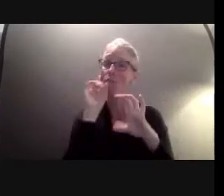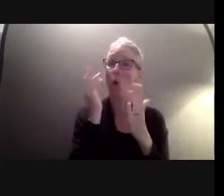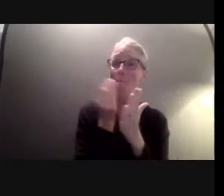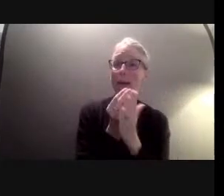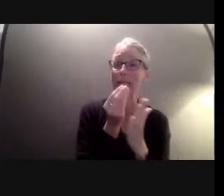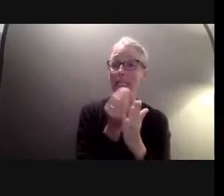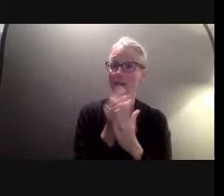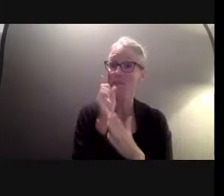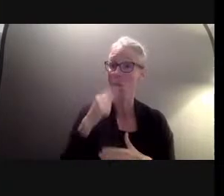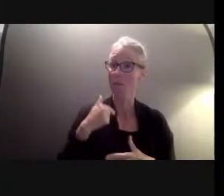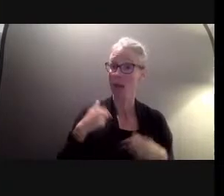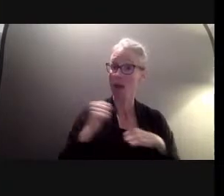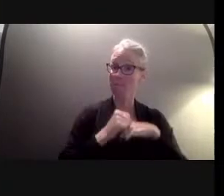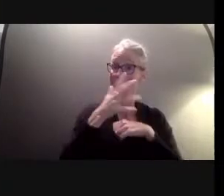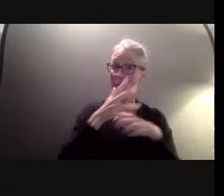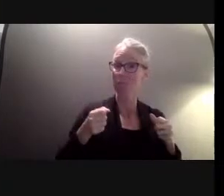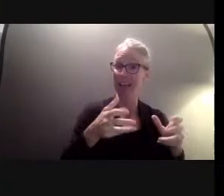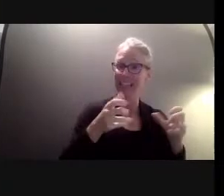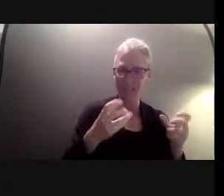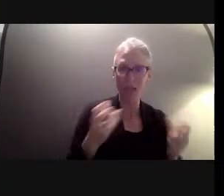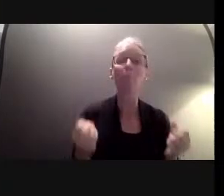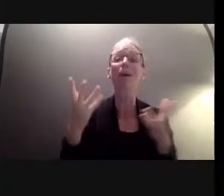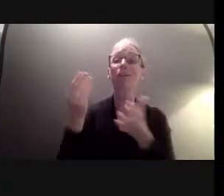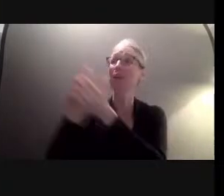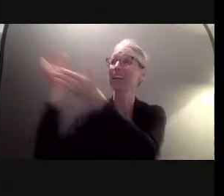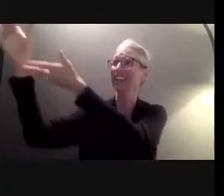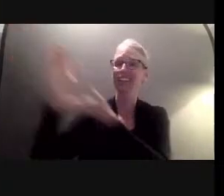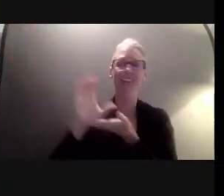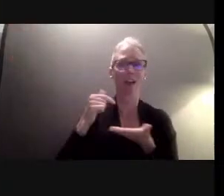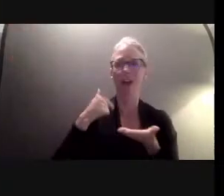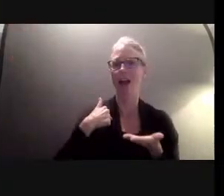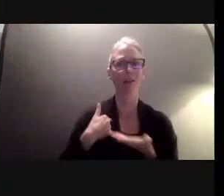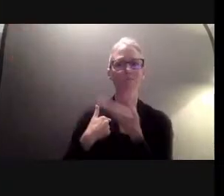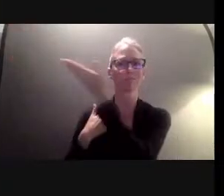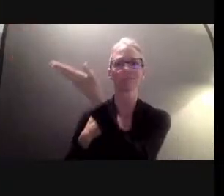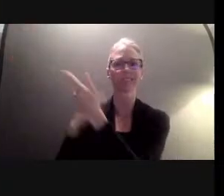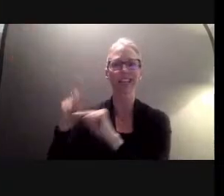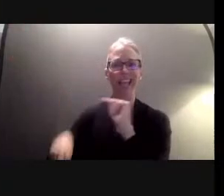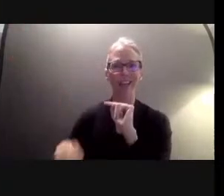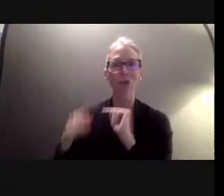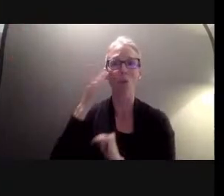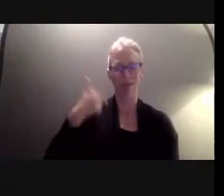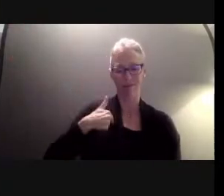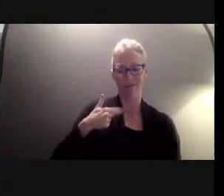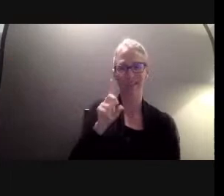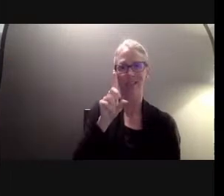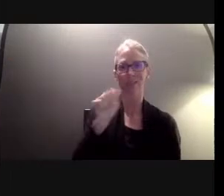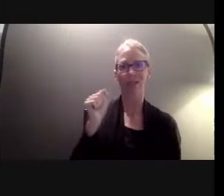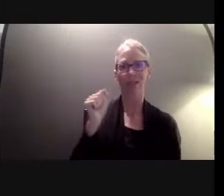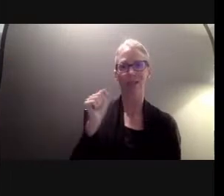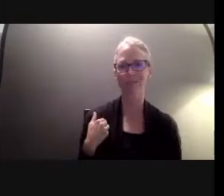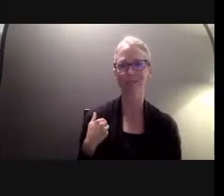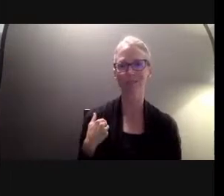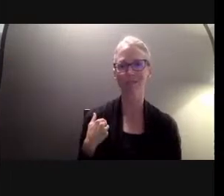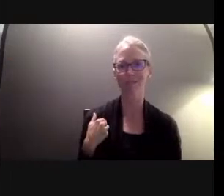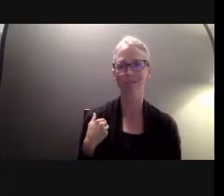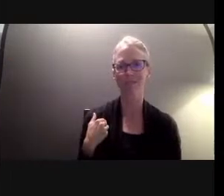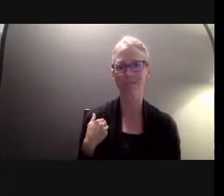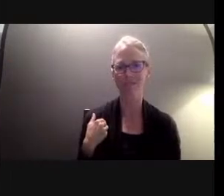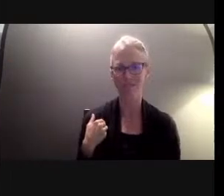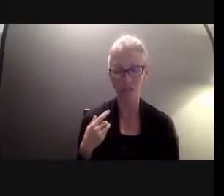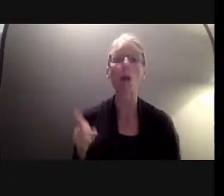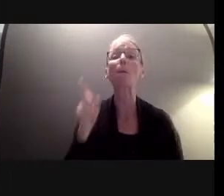specific disability. Those organizations are wonderful. They've helped dozens of my friends to get